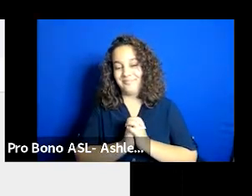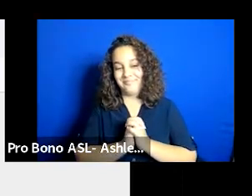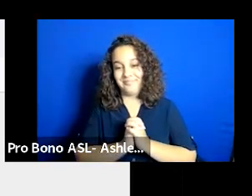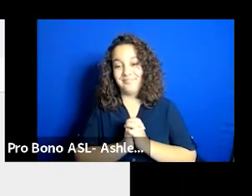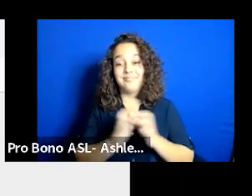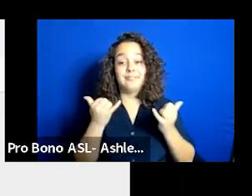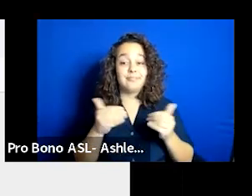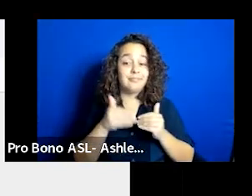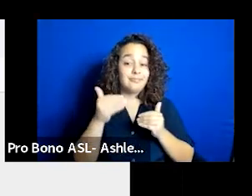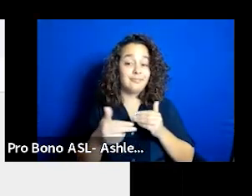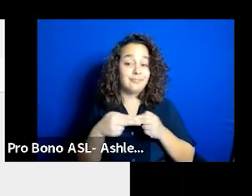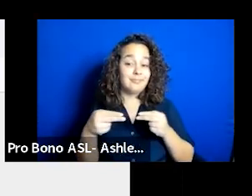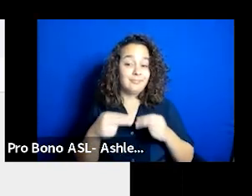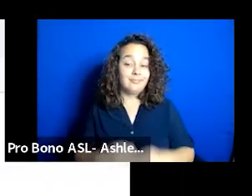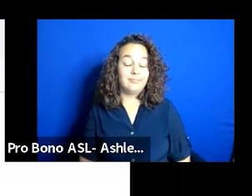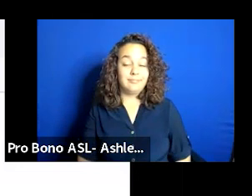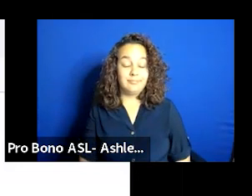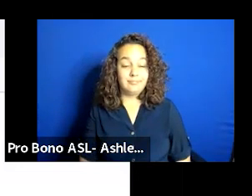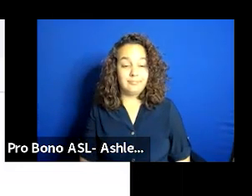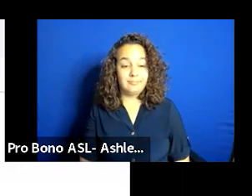Next slide, Jenny.